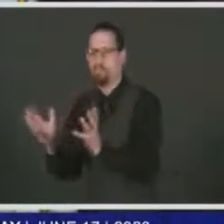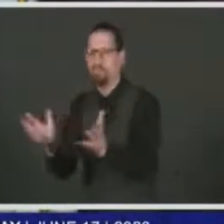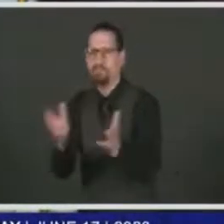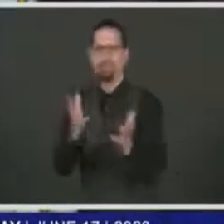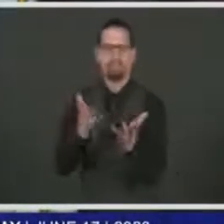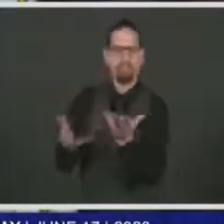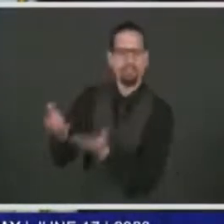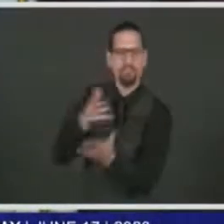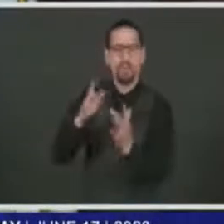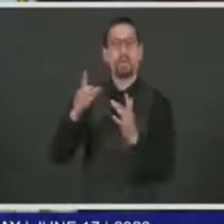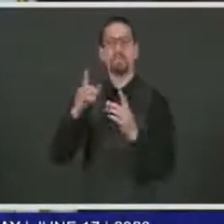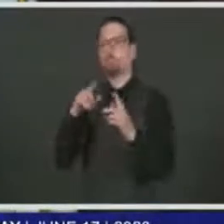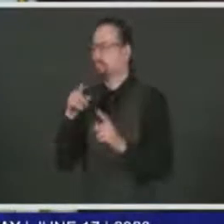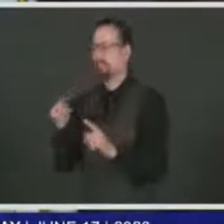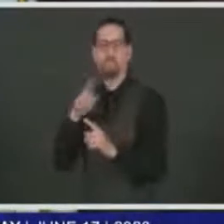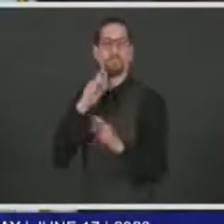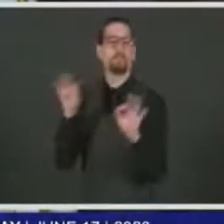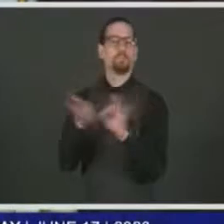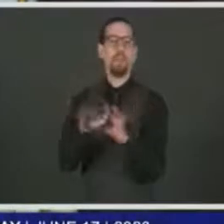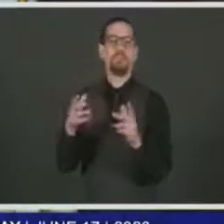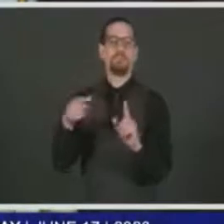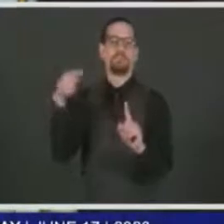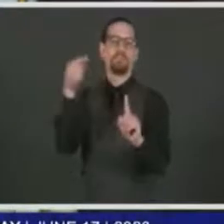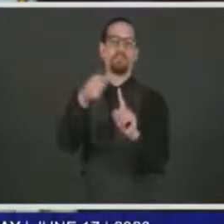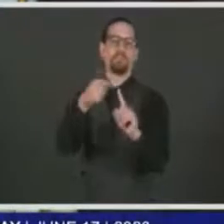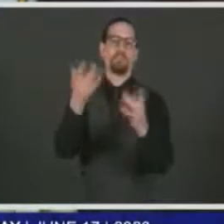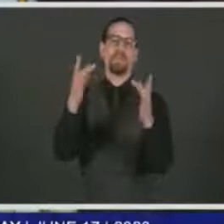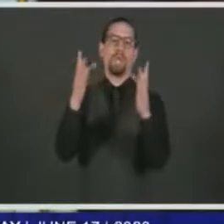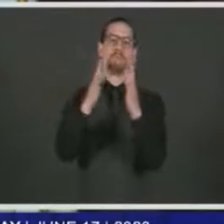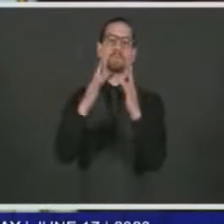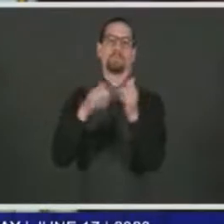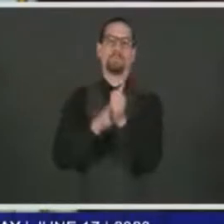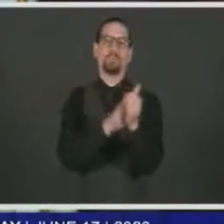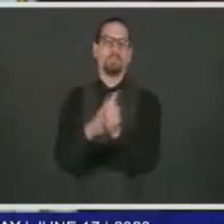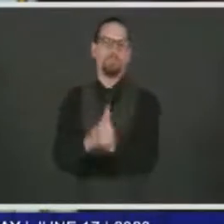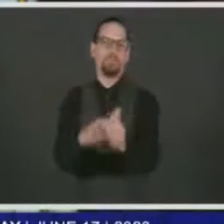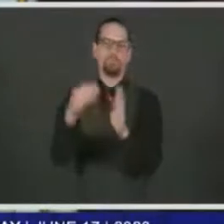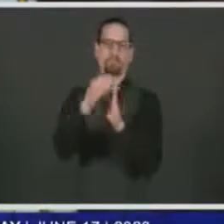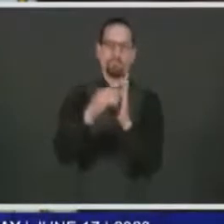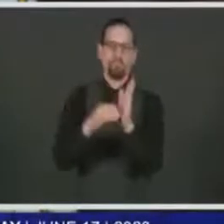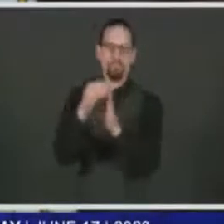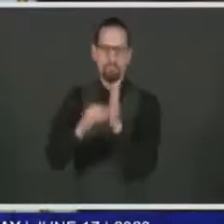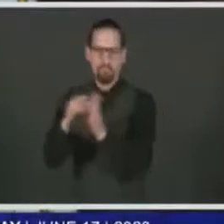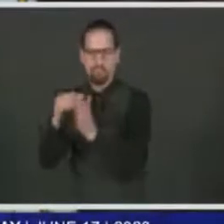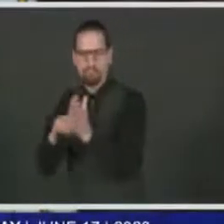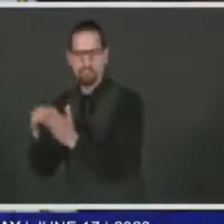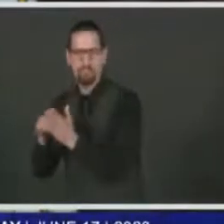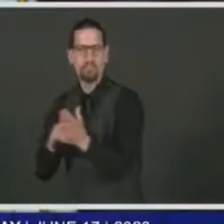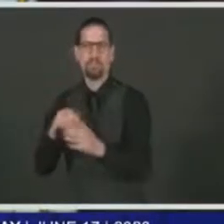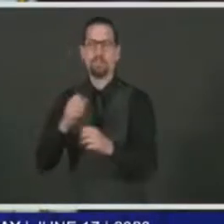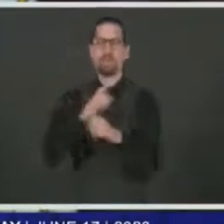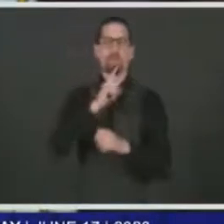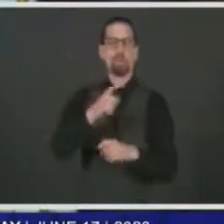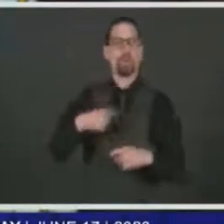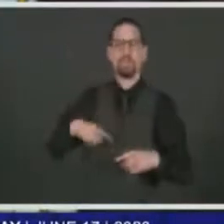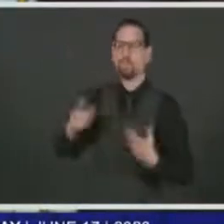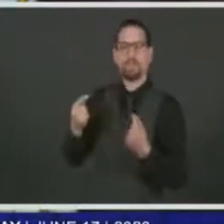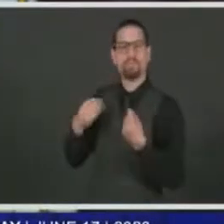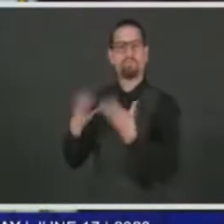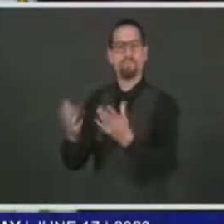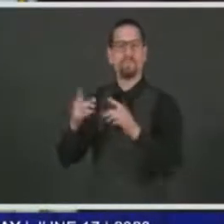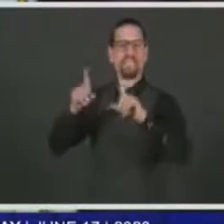multilingual. We are making sure we increase testing in these communities. We are trying hard to